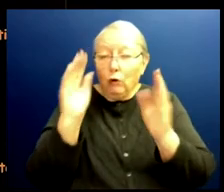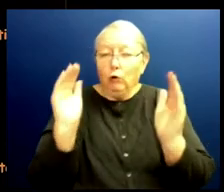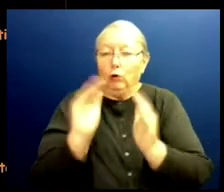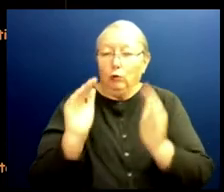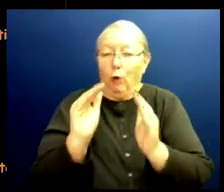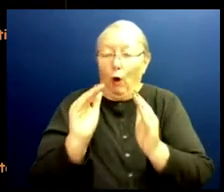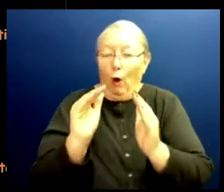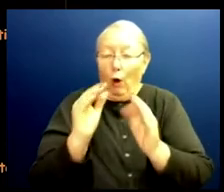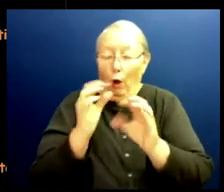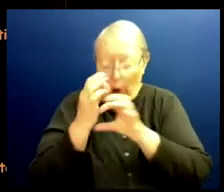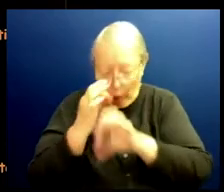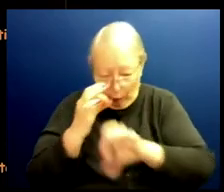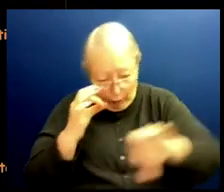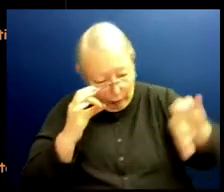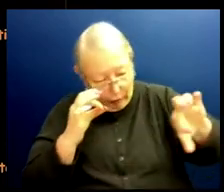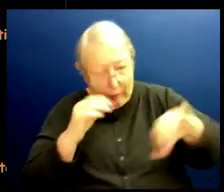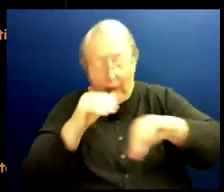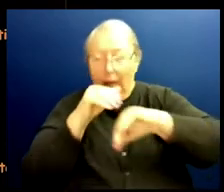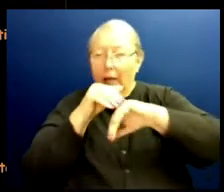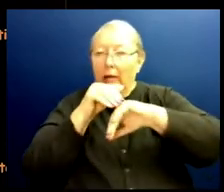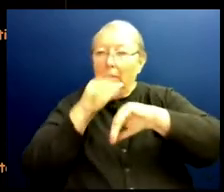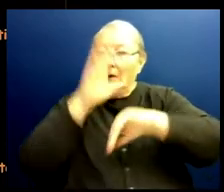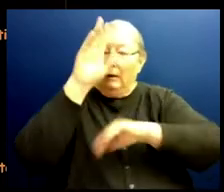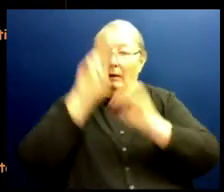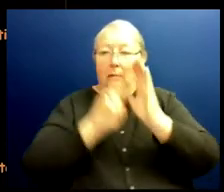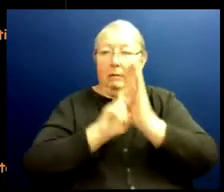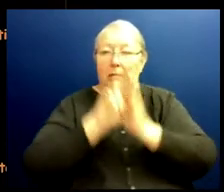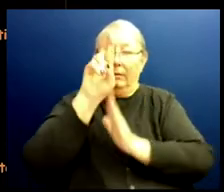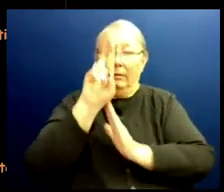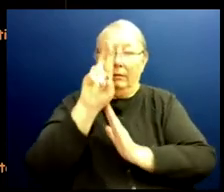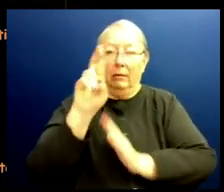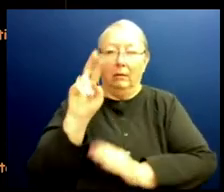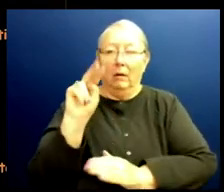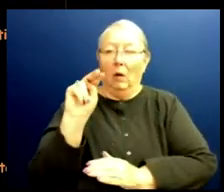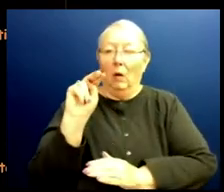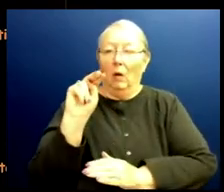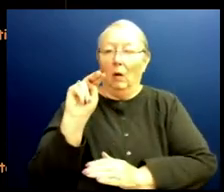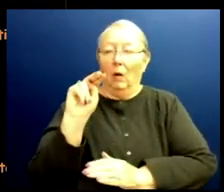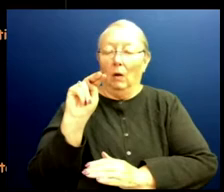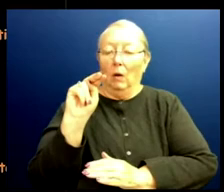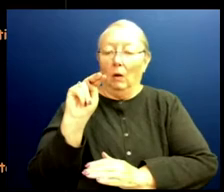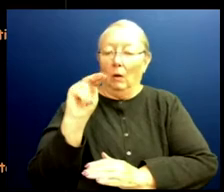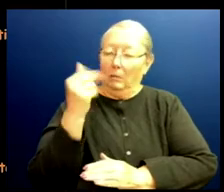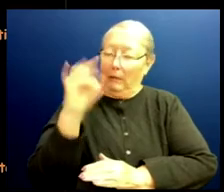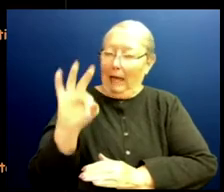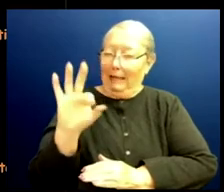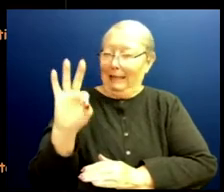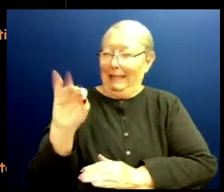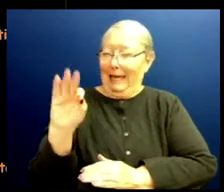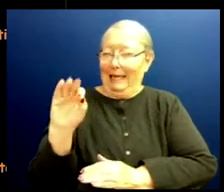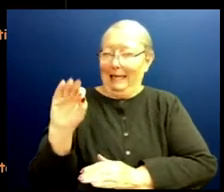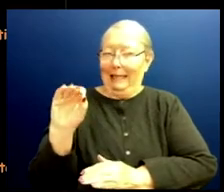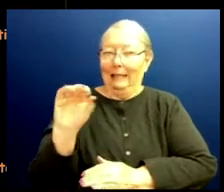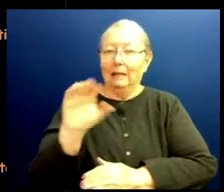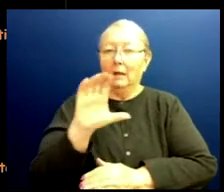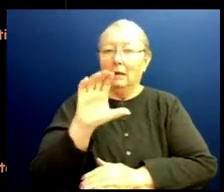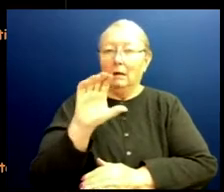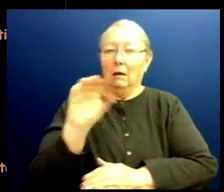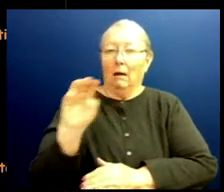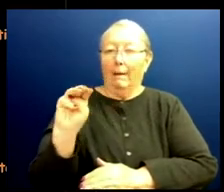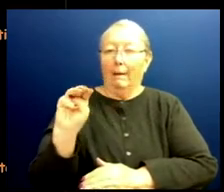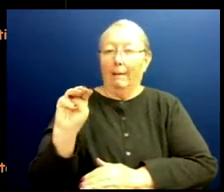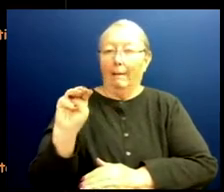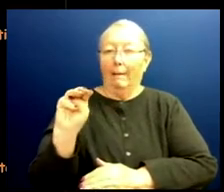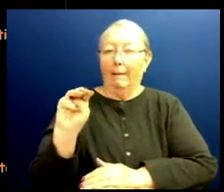in the 1990s called COBE, Cosmic Background Explorer, to see if we could detect this. Now, since we're looking way back